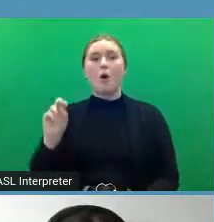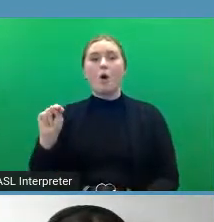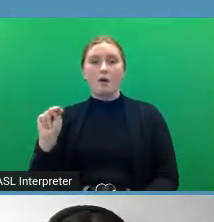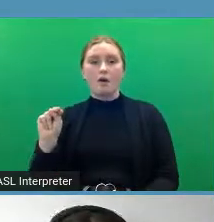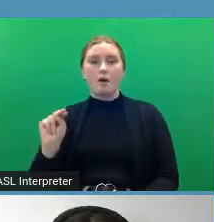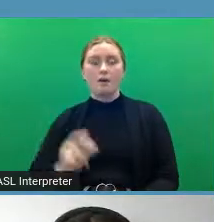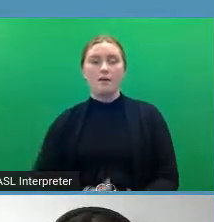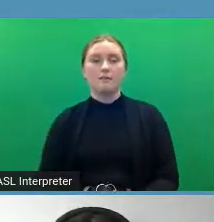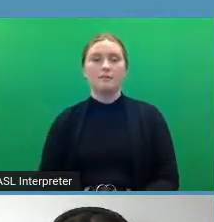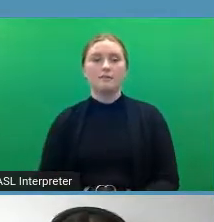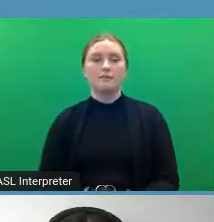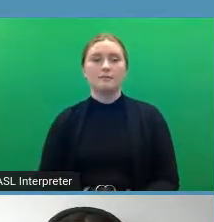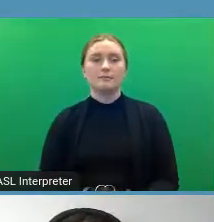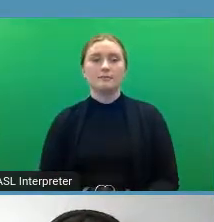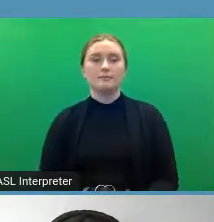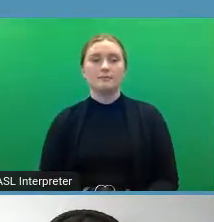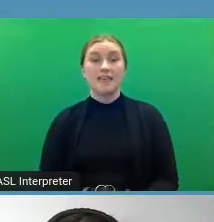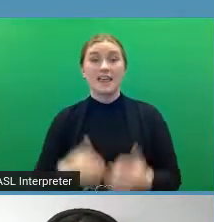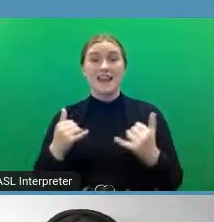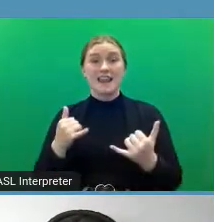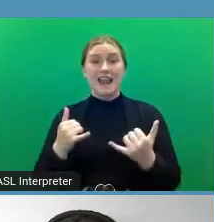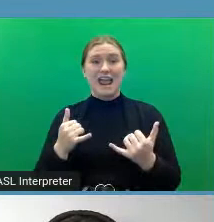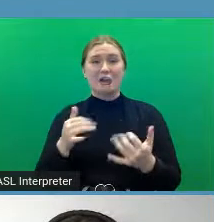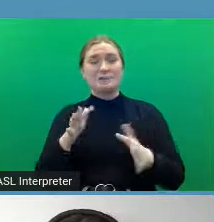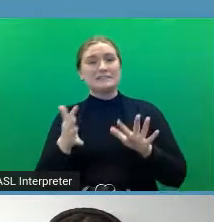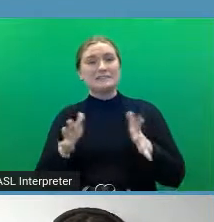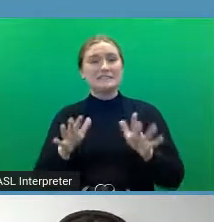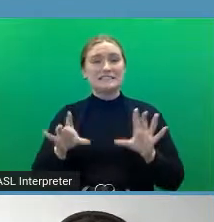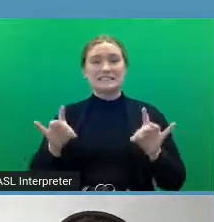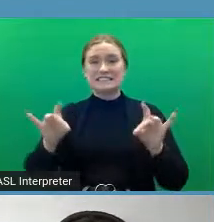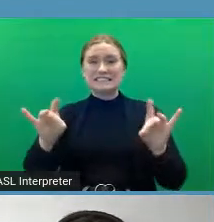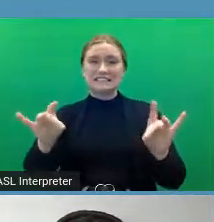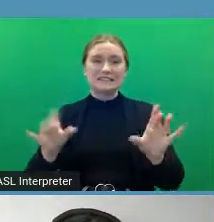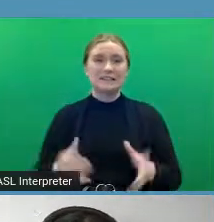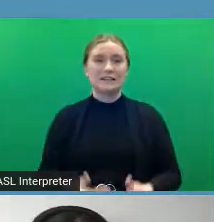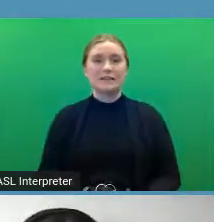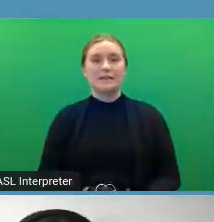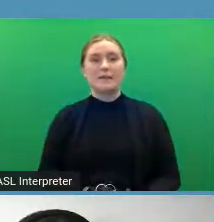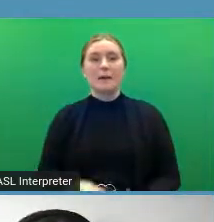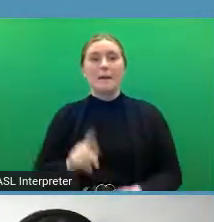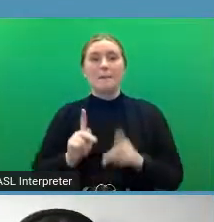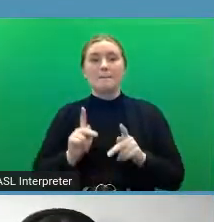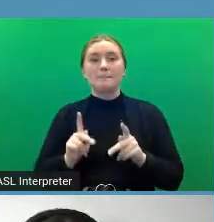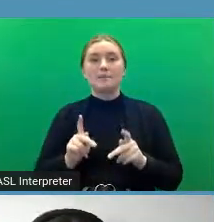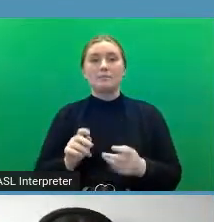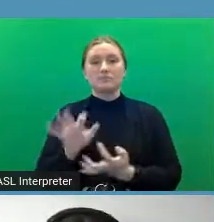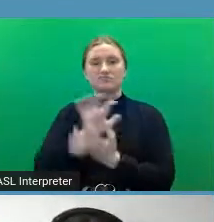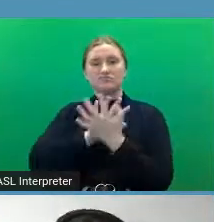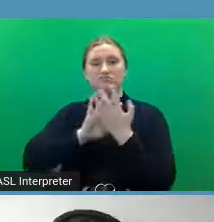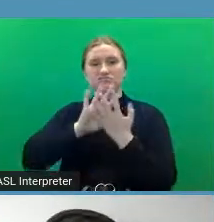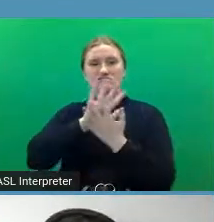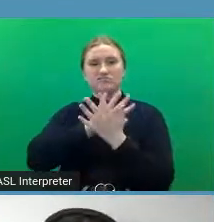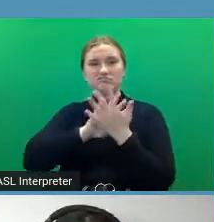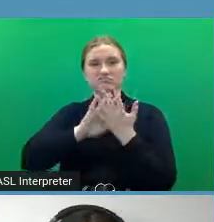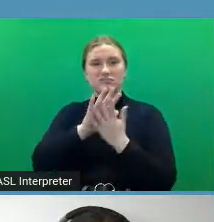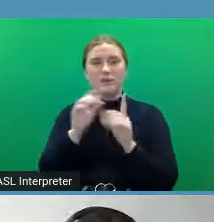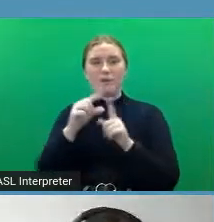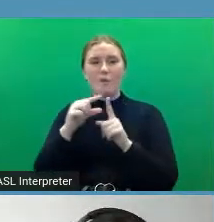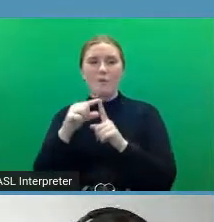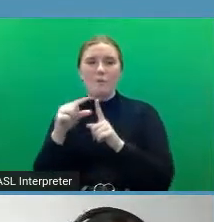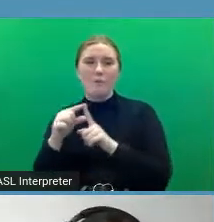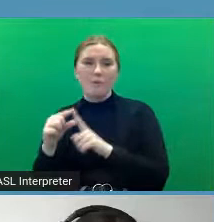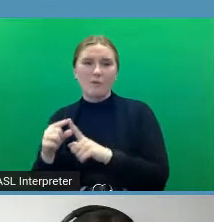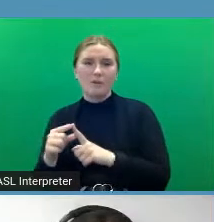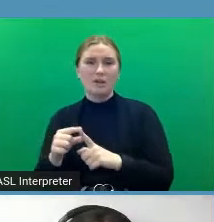So this is where it gets tricky. People frequently scramble the words captions and subtitles. They're just text at the bottom of the